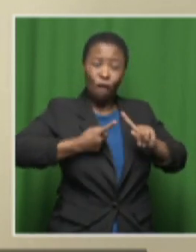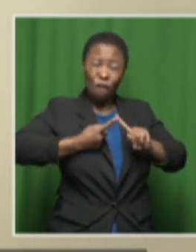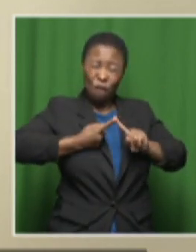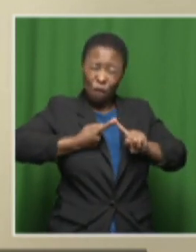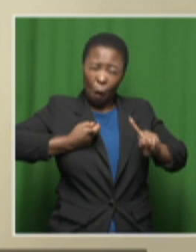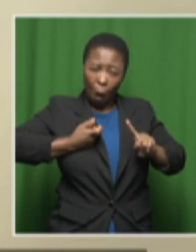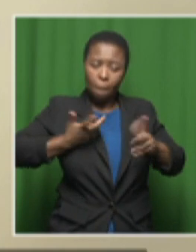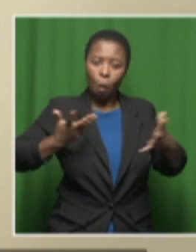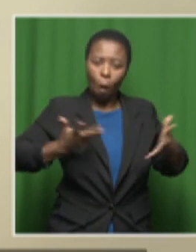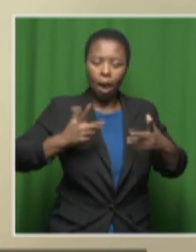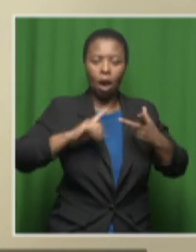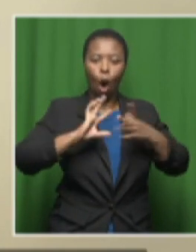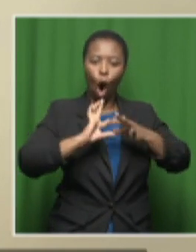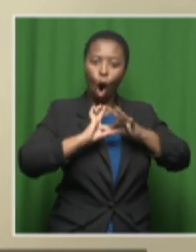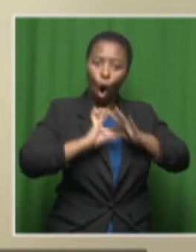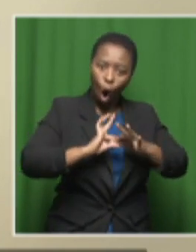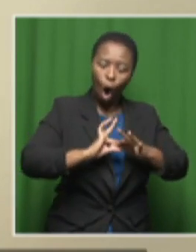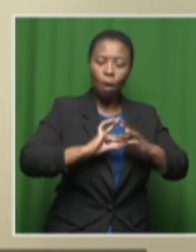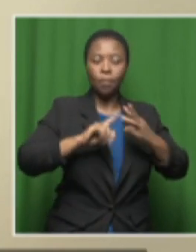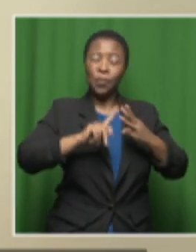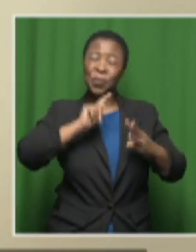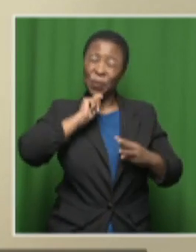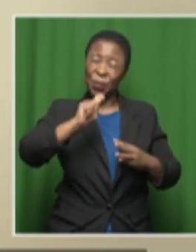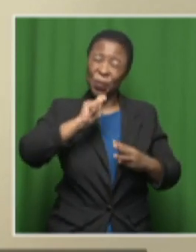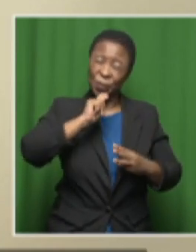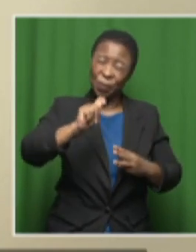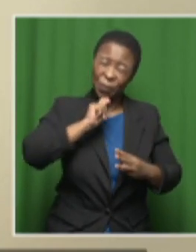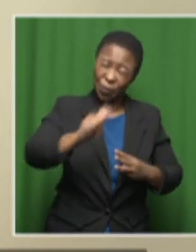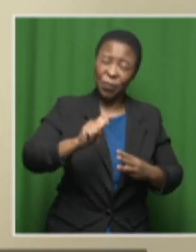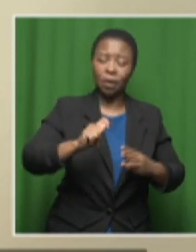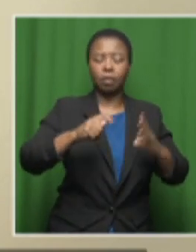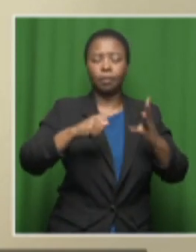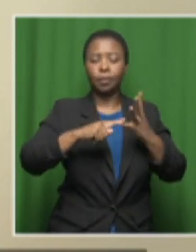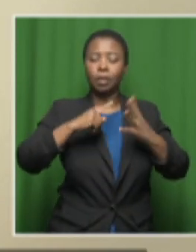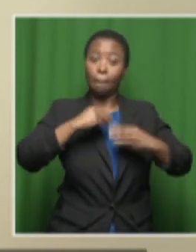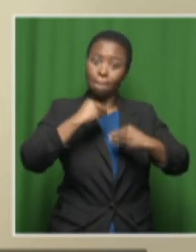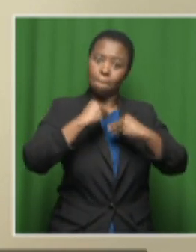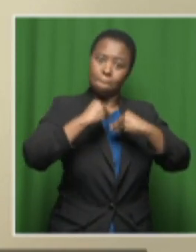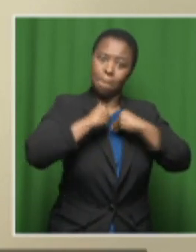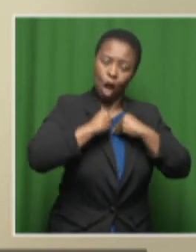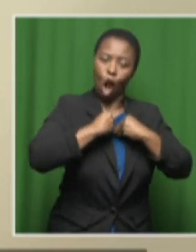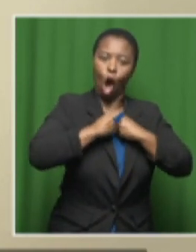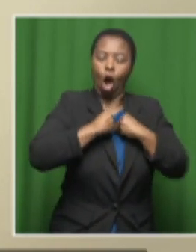home, authenticity, a sense of belonging,